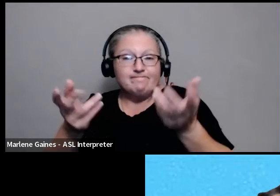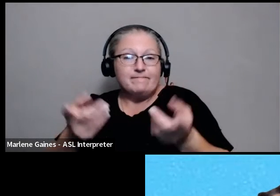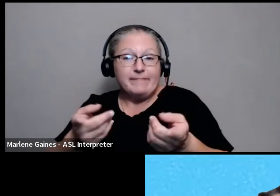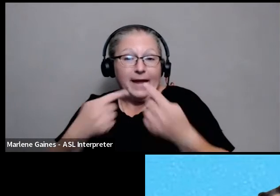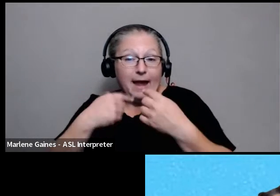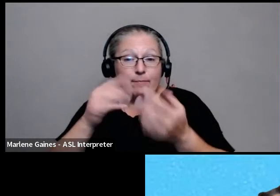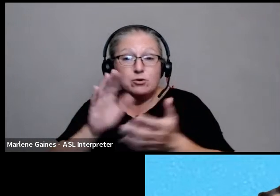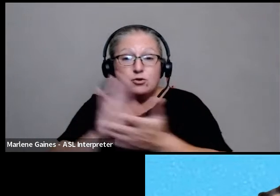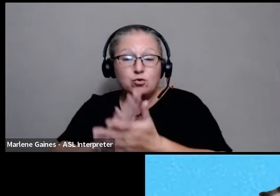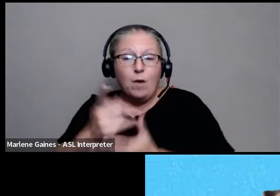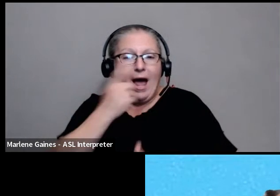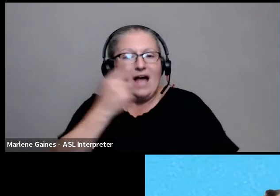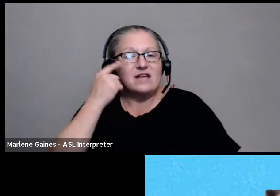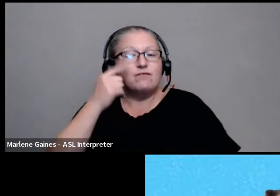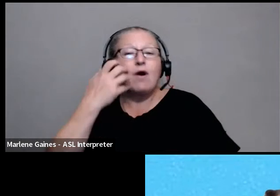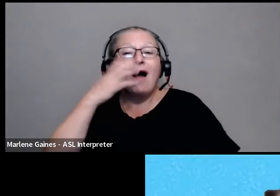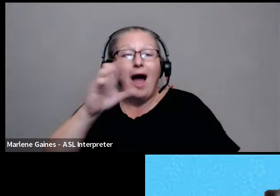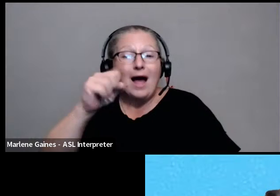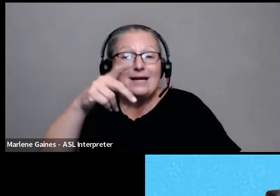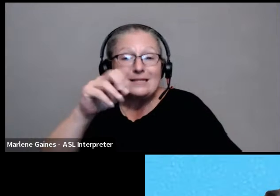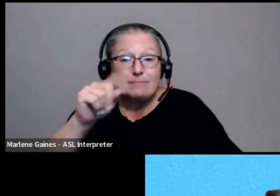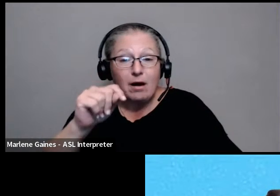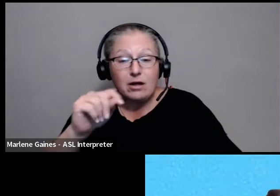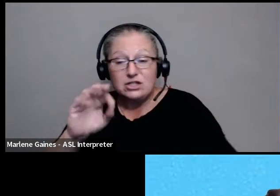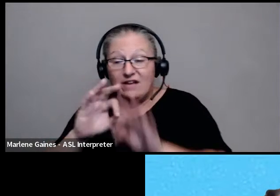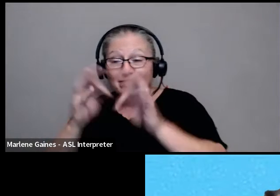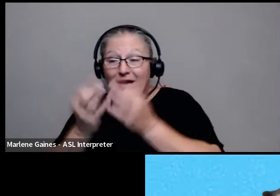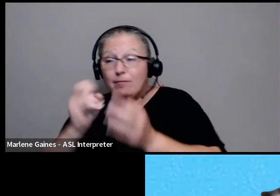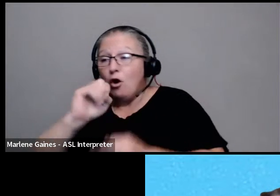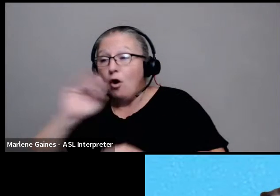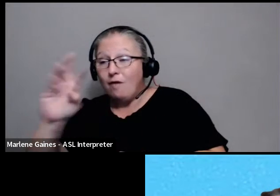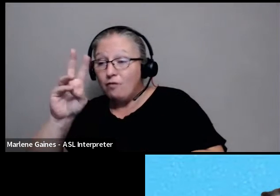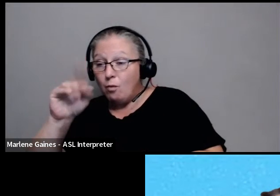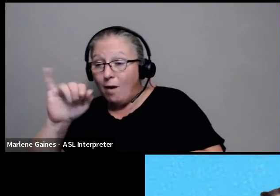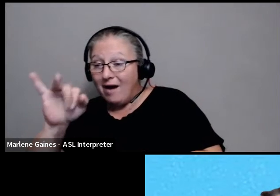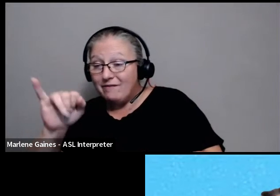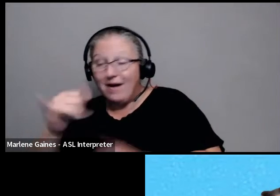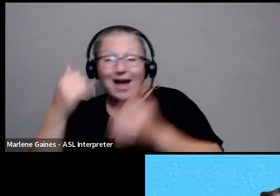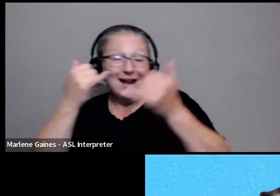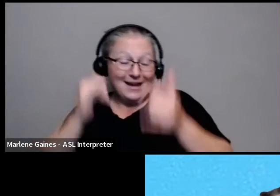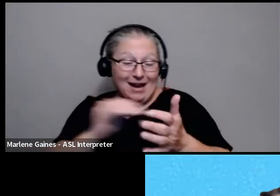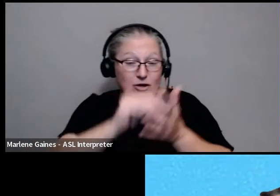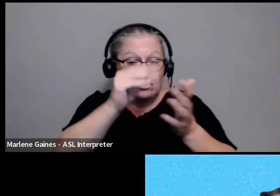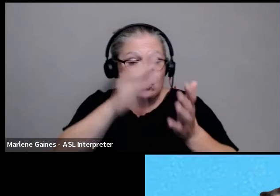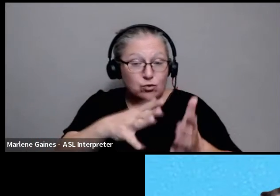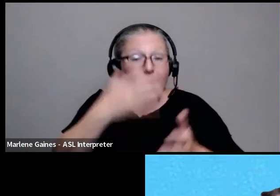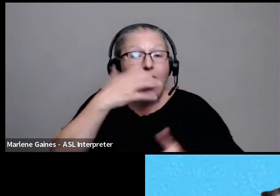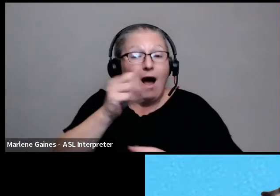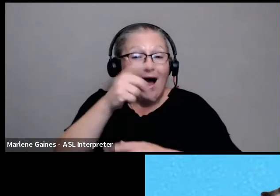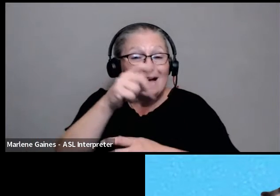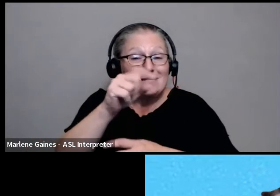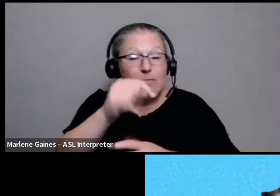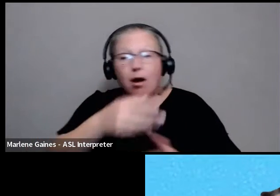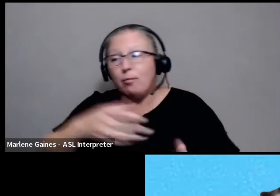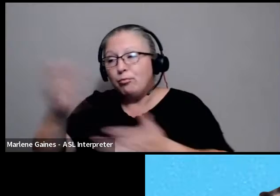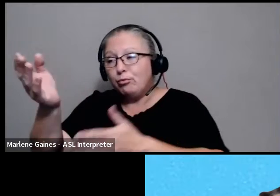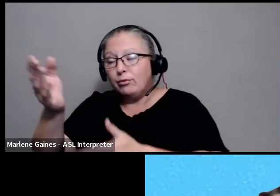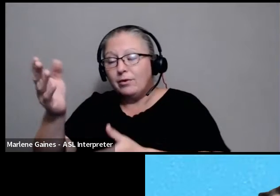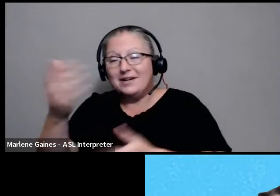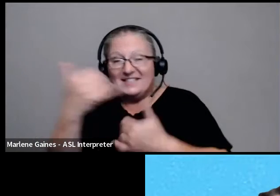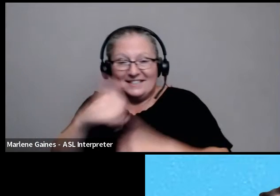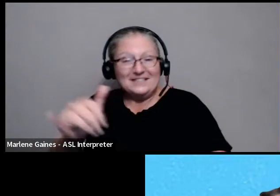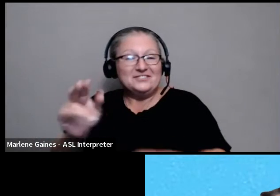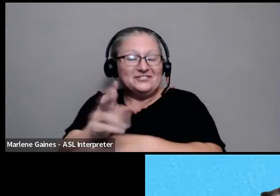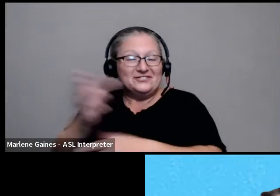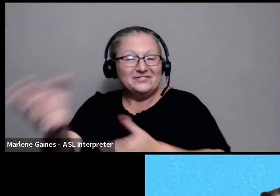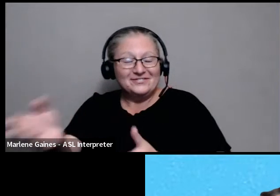for a hotspot. And so the family might turn off the Wi-Fi, but then the student brought home a hotspot and they're still on it. And